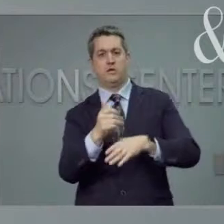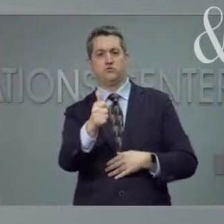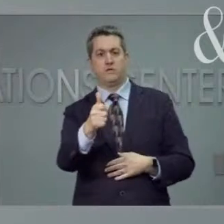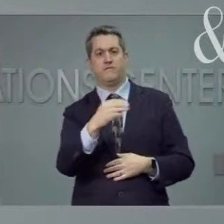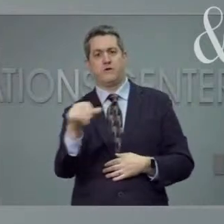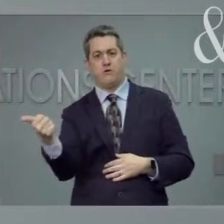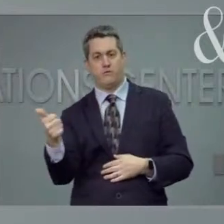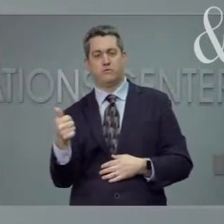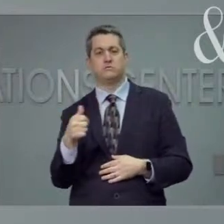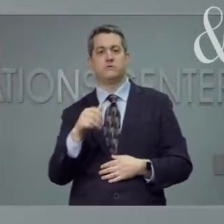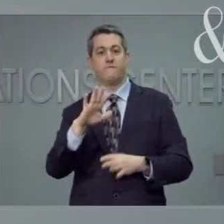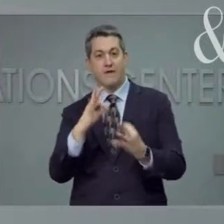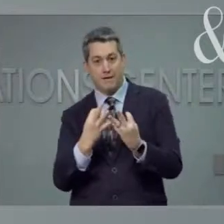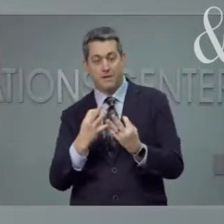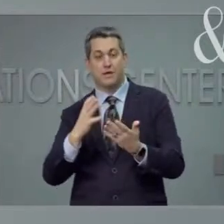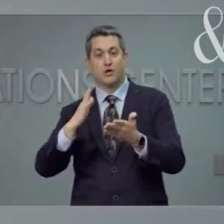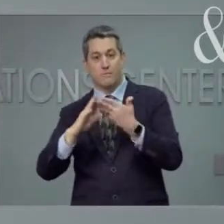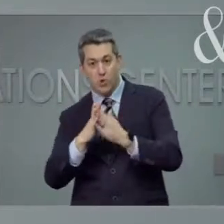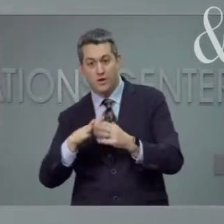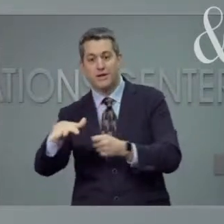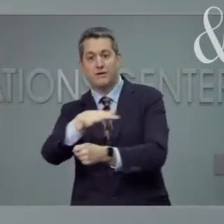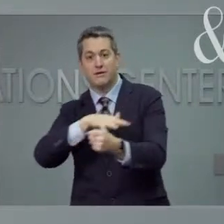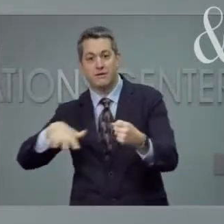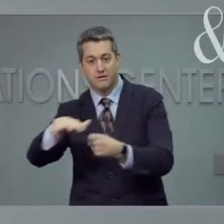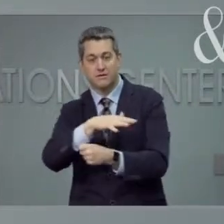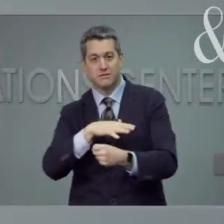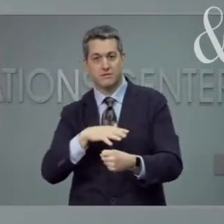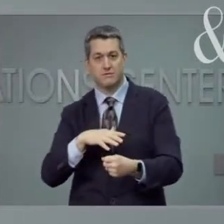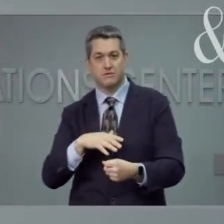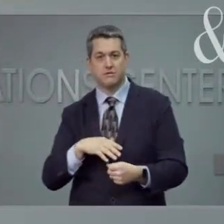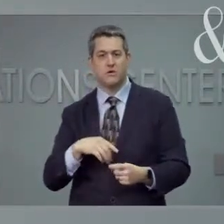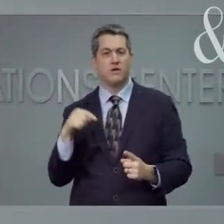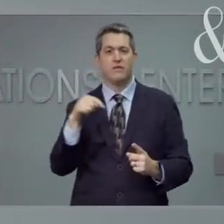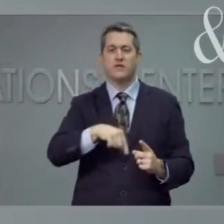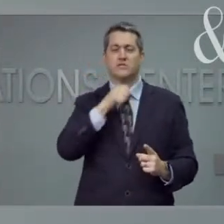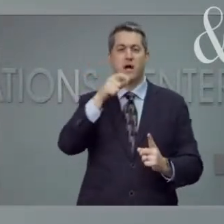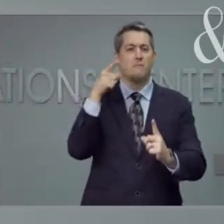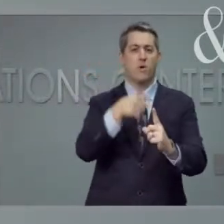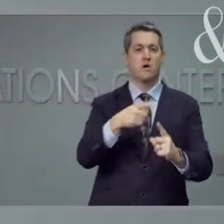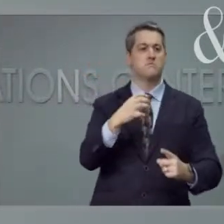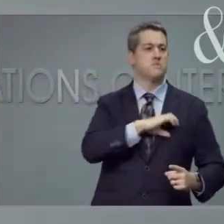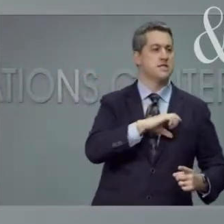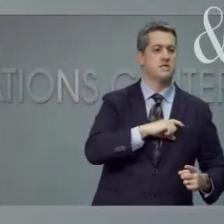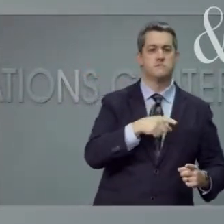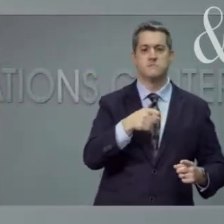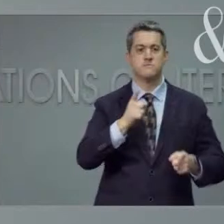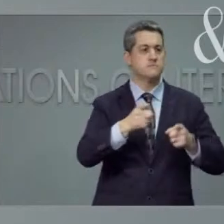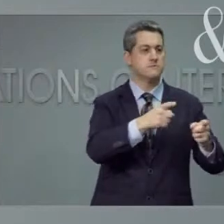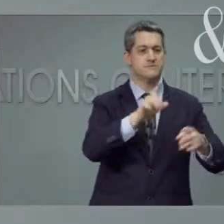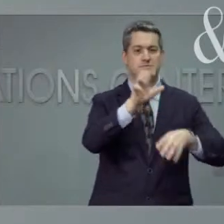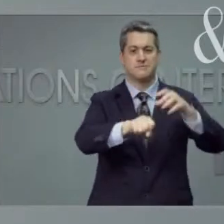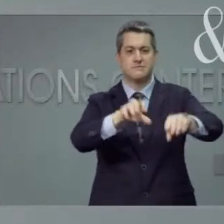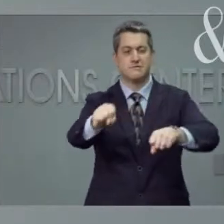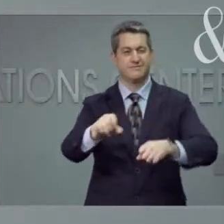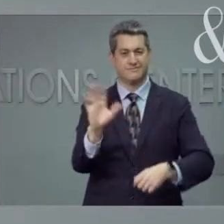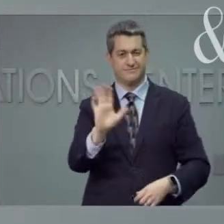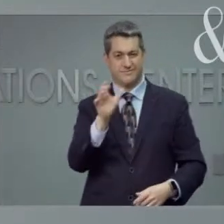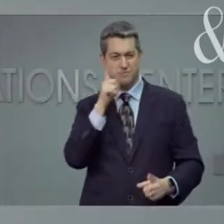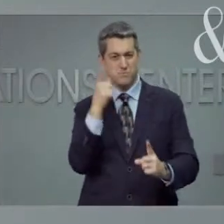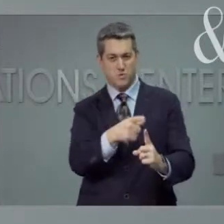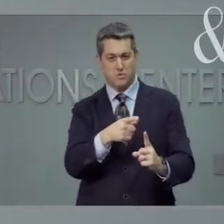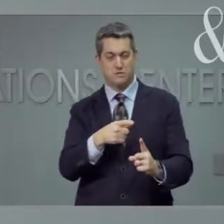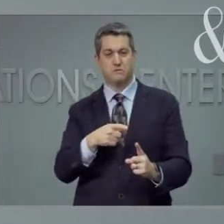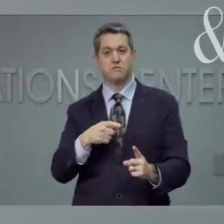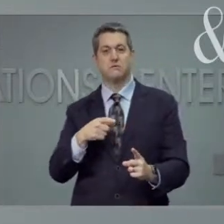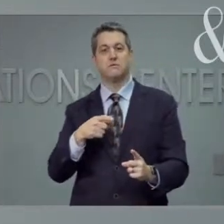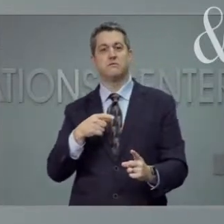community. So we knew this wasn't about, police showing up at someone's home, but really about being excessively clear